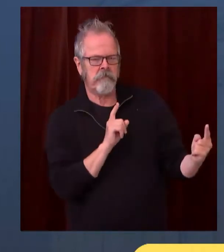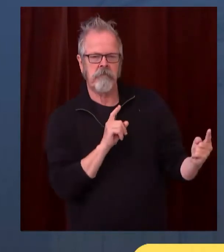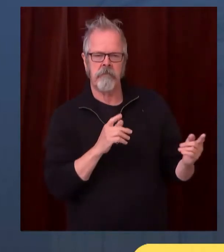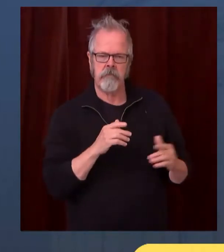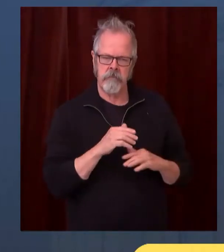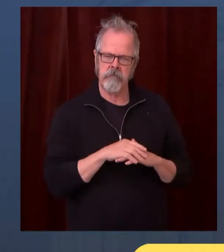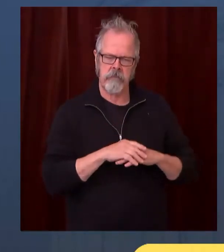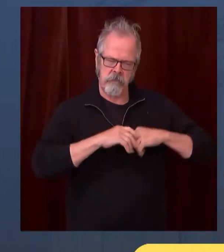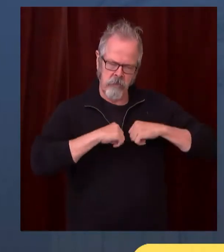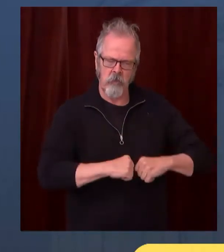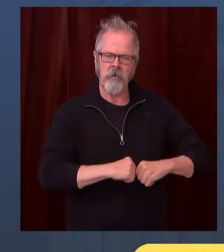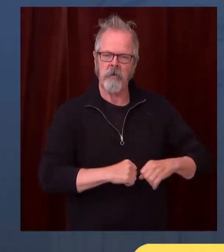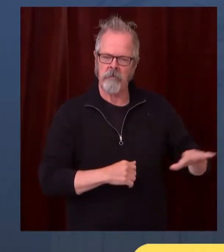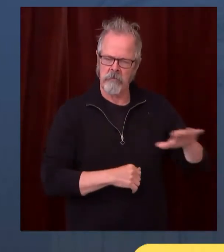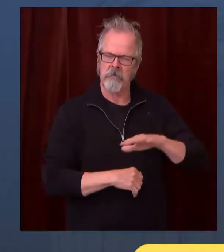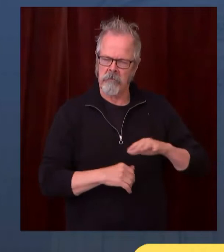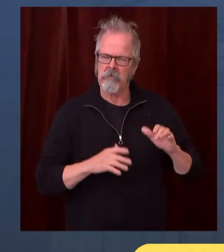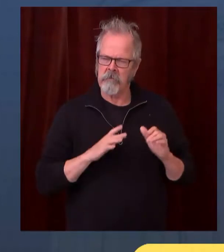Cheryl.